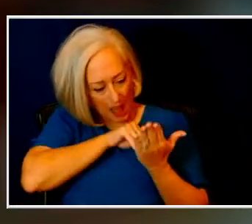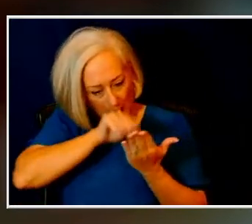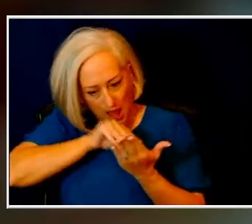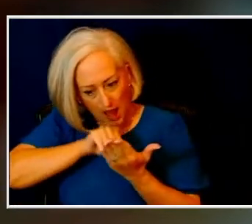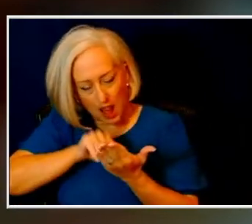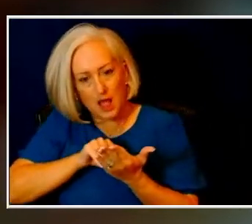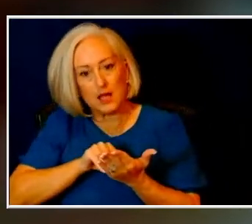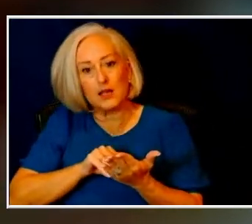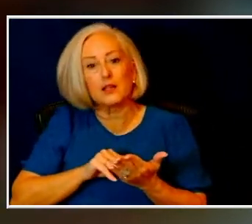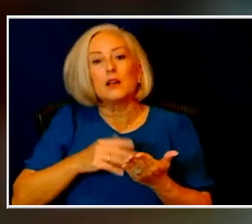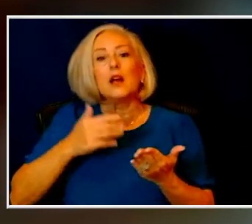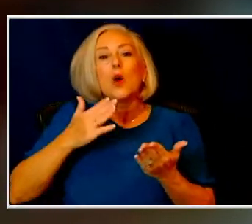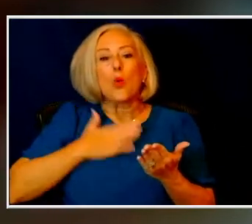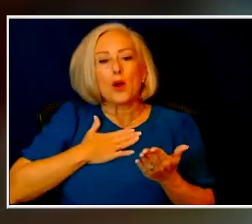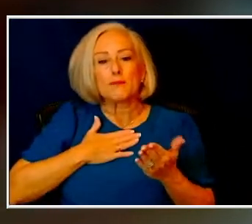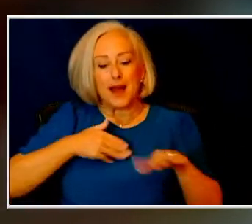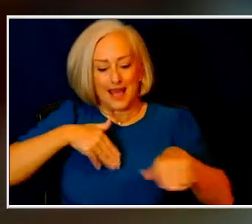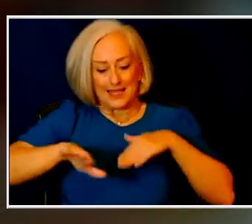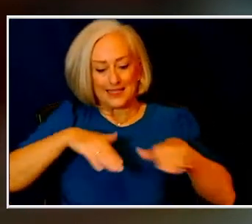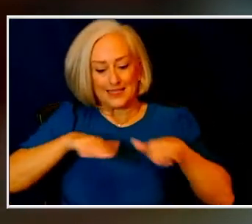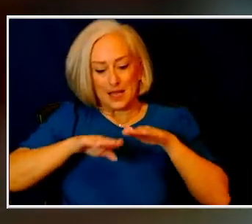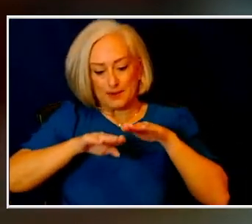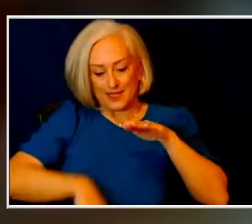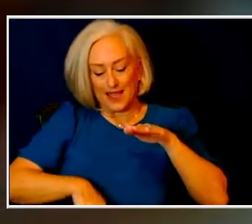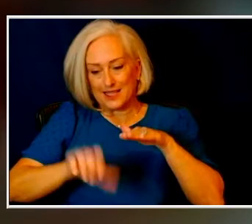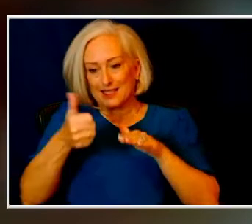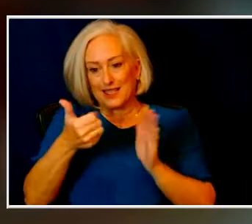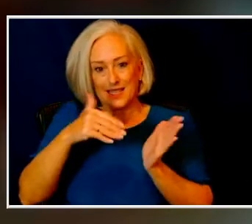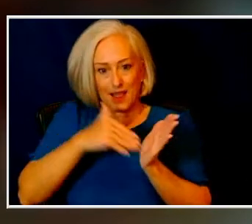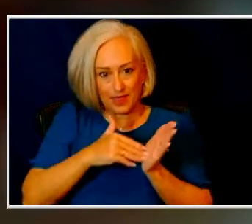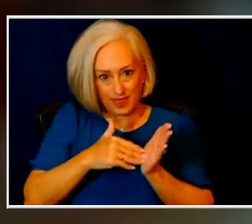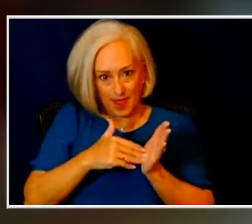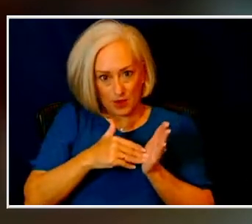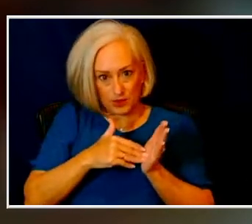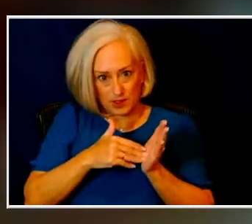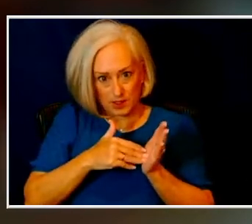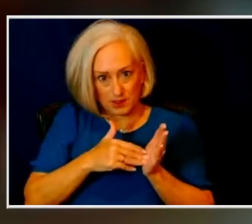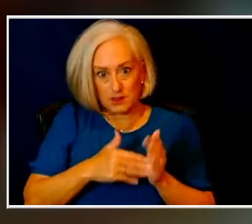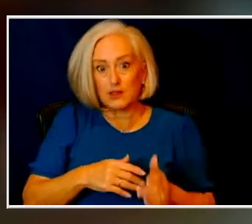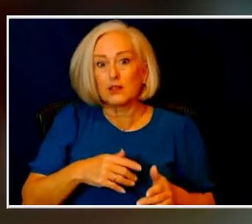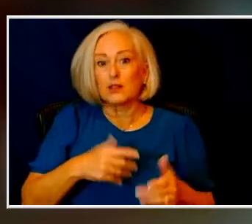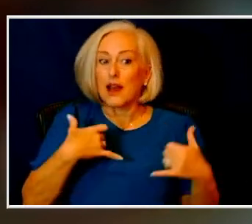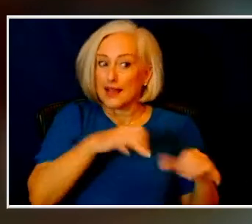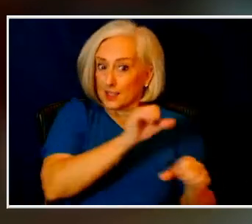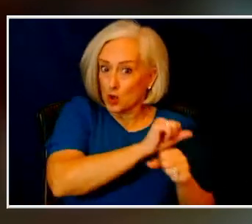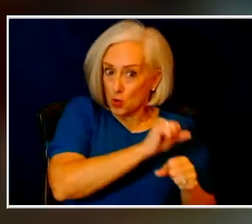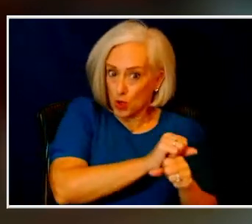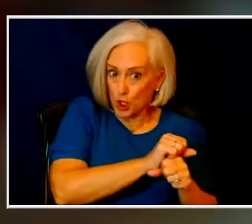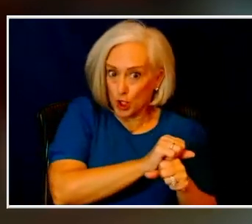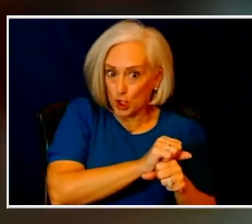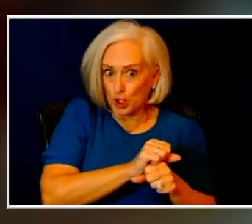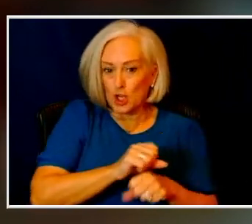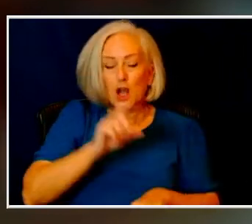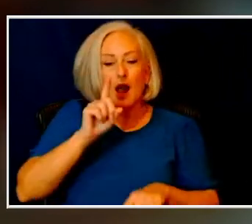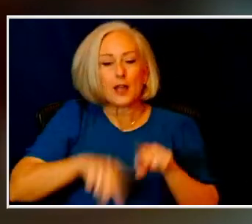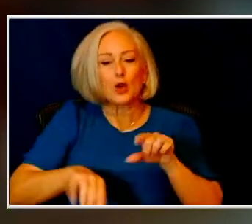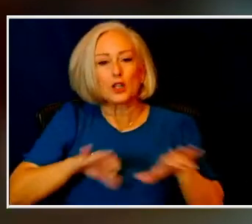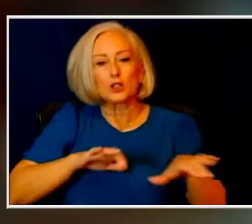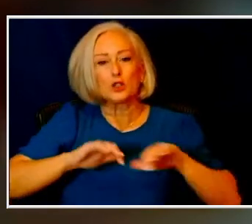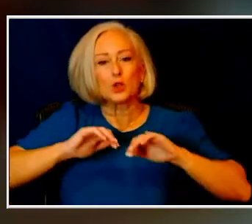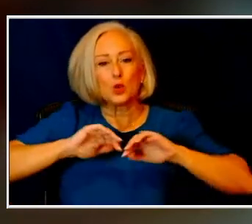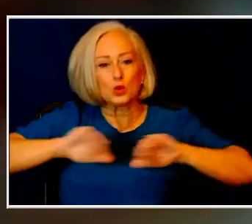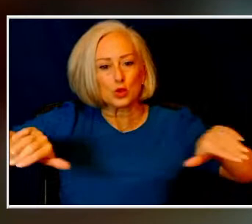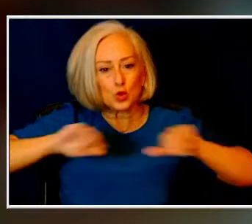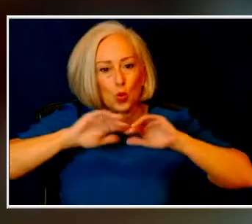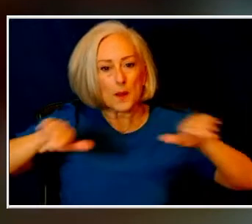would drop below 10,000, or the weeks that because I still work, that I couldn't get my lap swimming in or I couldn't do